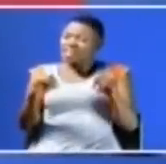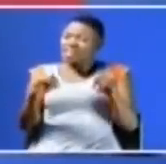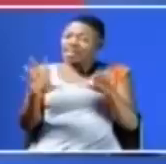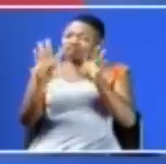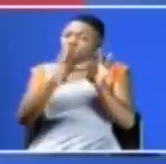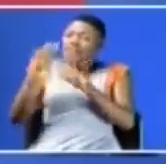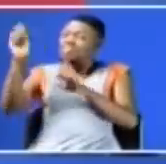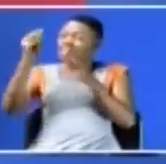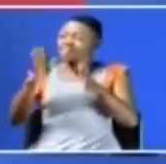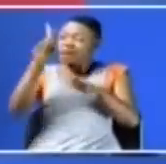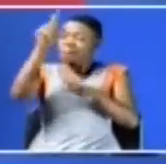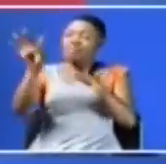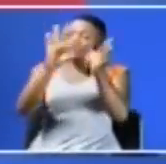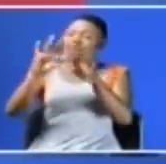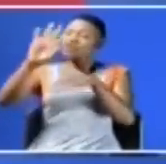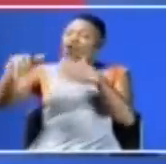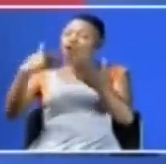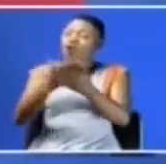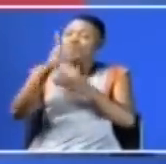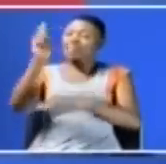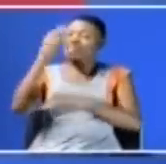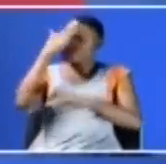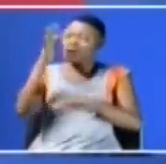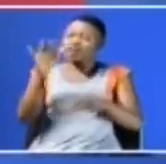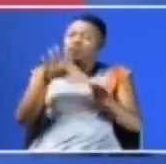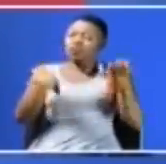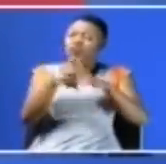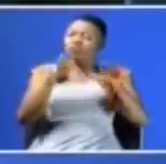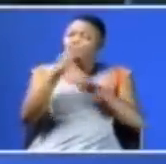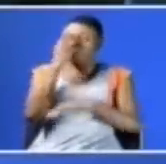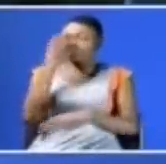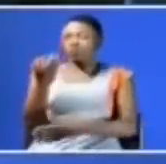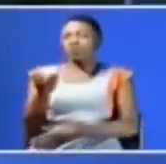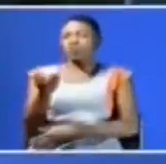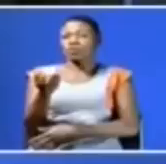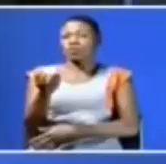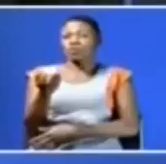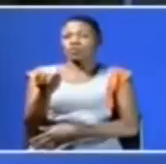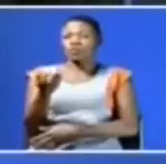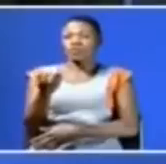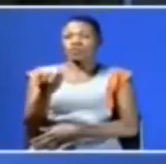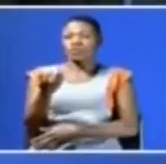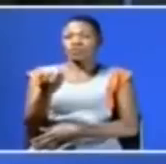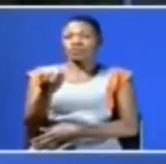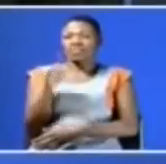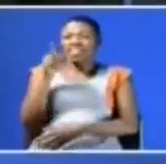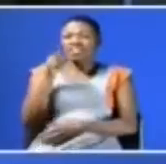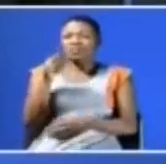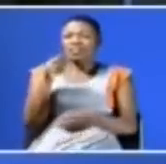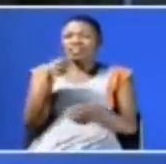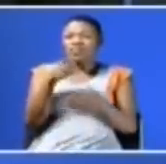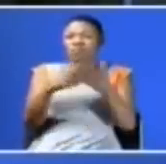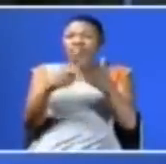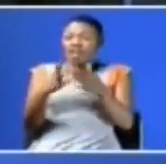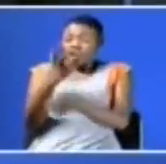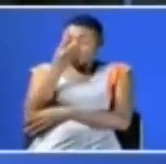reconciling all Kenyans. So why are you turning on William Ruto? See, okay. You look at our... Yeah? All right. So those are the contradictions these I'm talking about. These are the contradictions. Because William